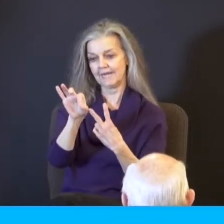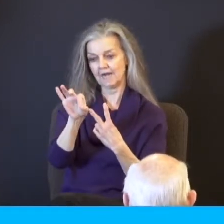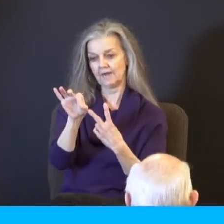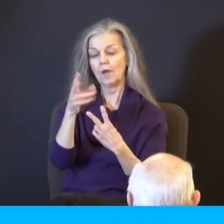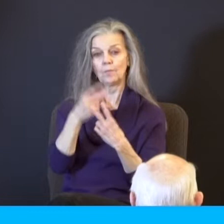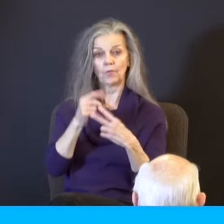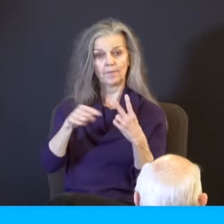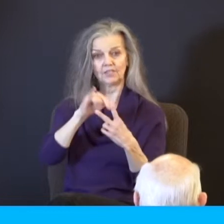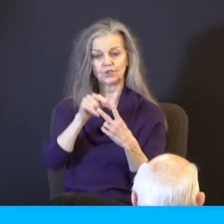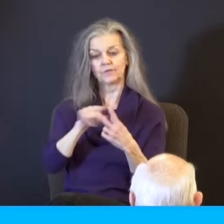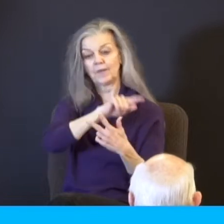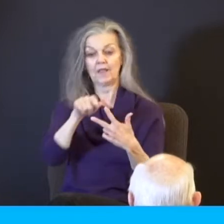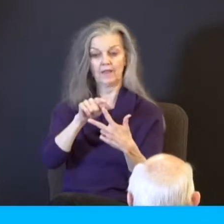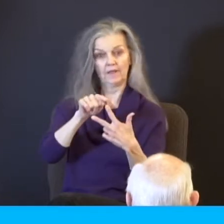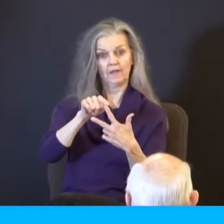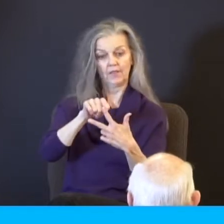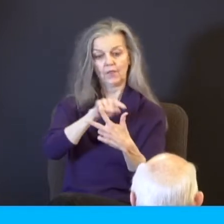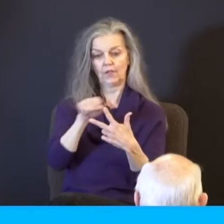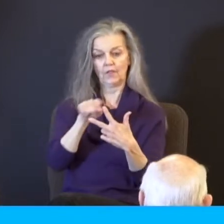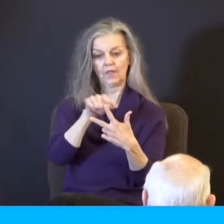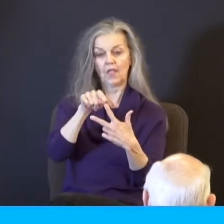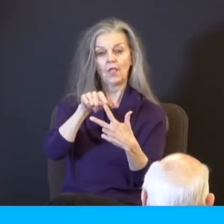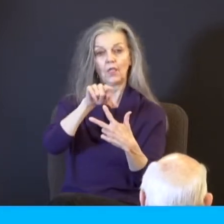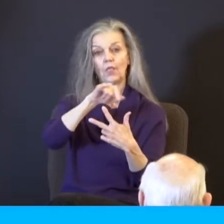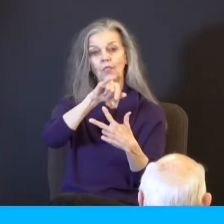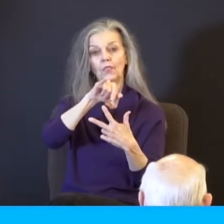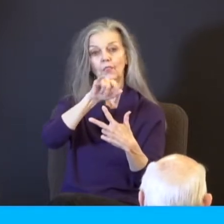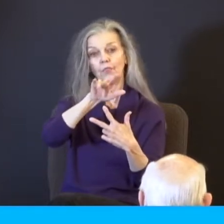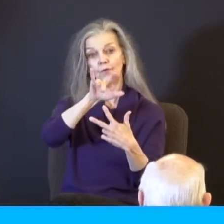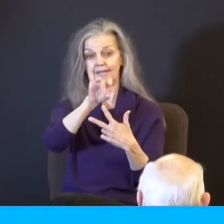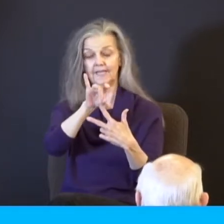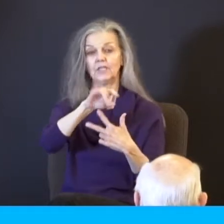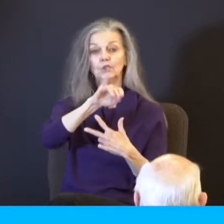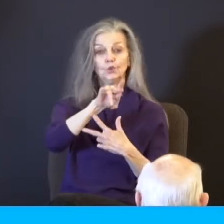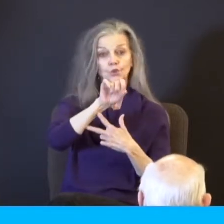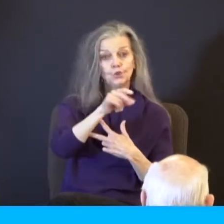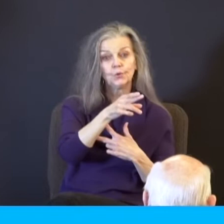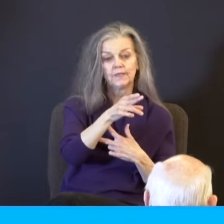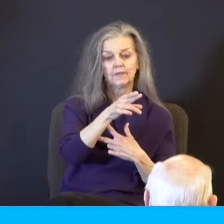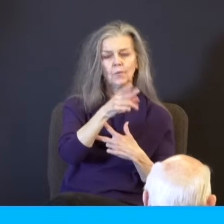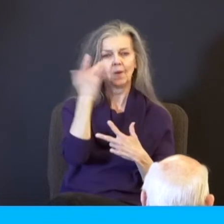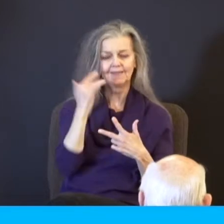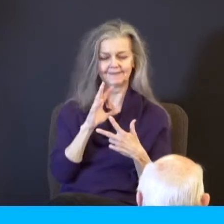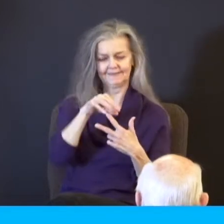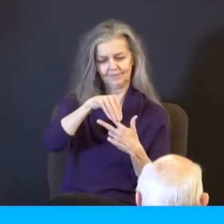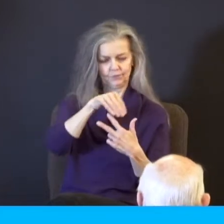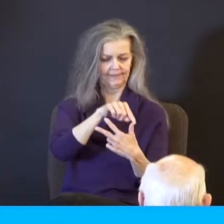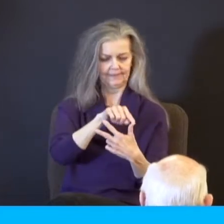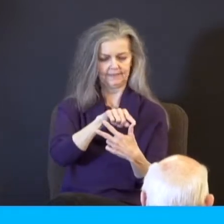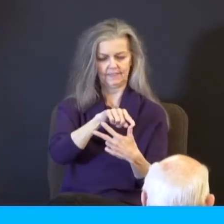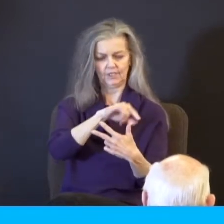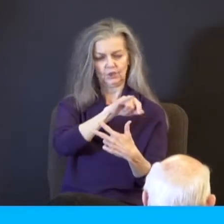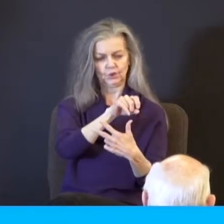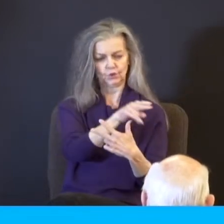38 says. It came to pass at that time that Judah went down from his brethren. Why put it here? I